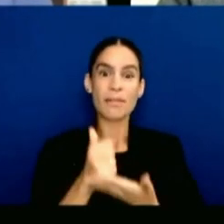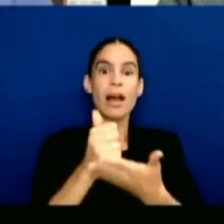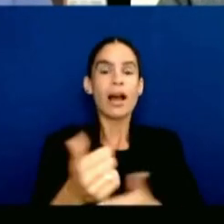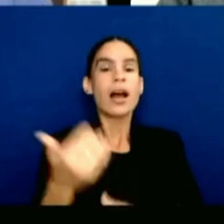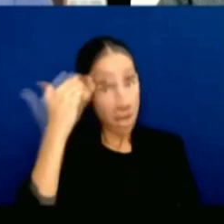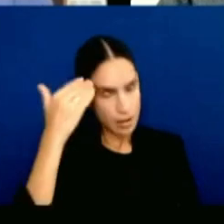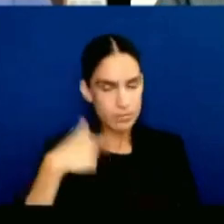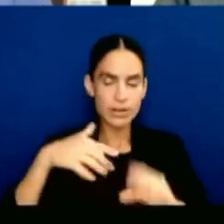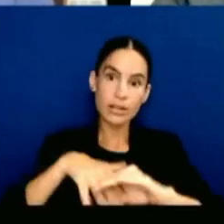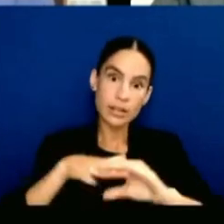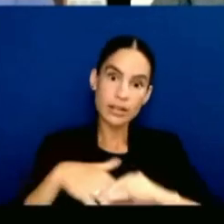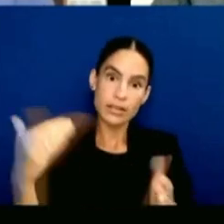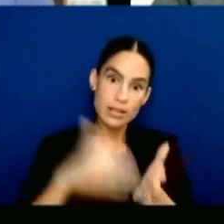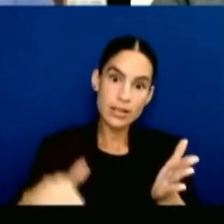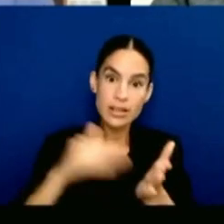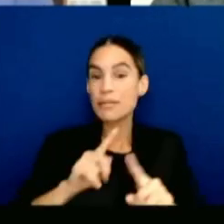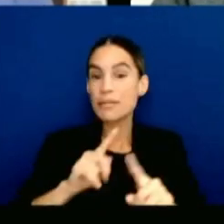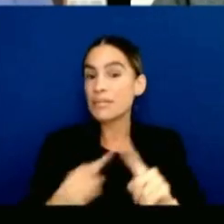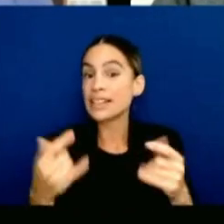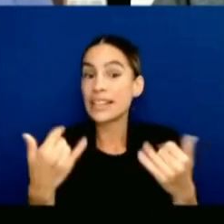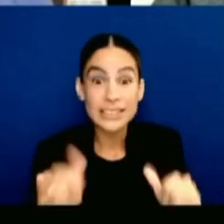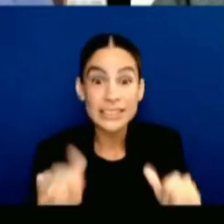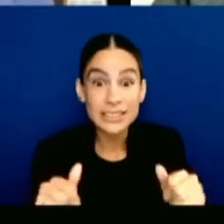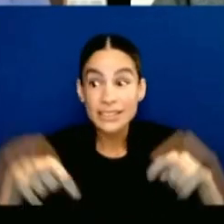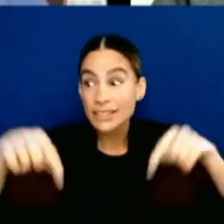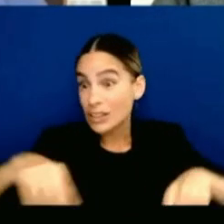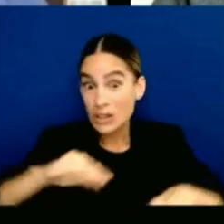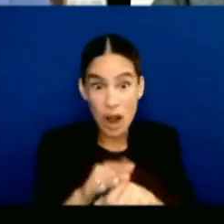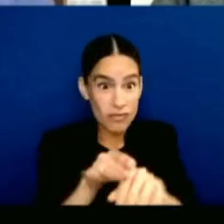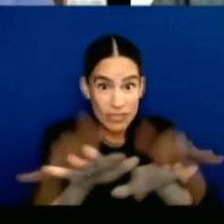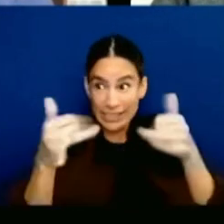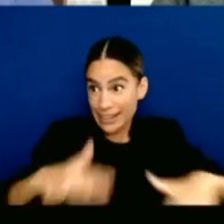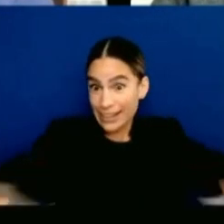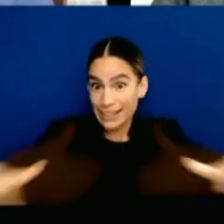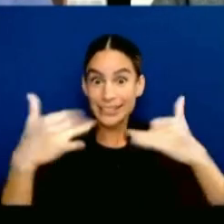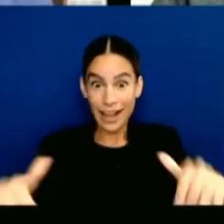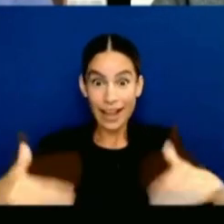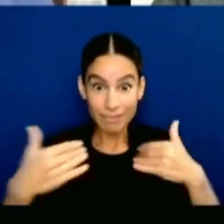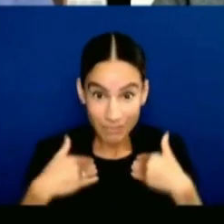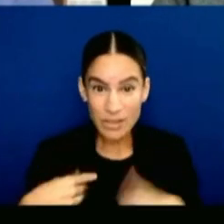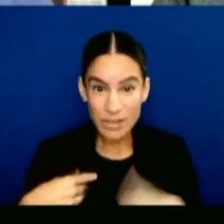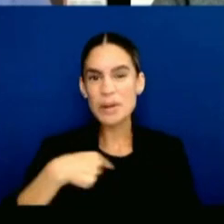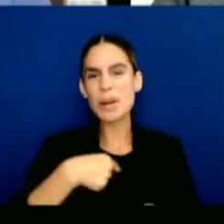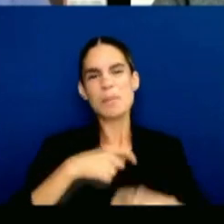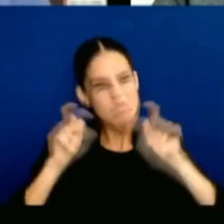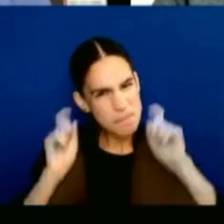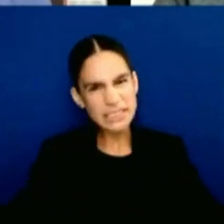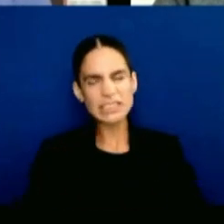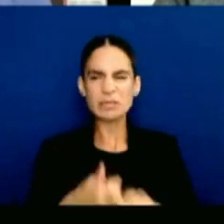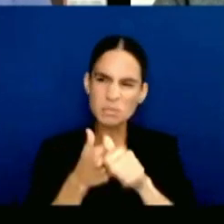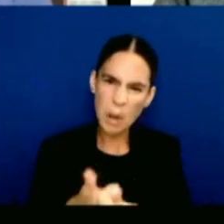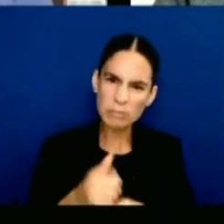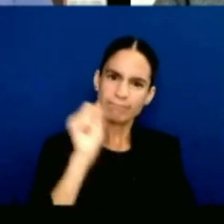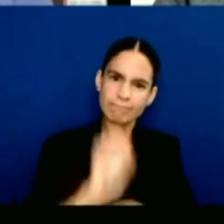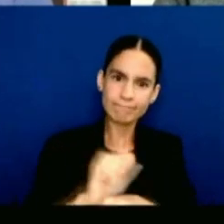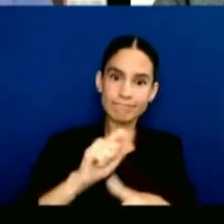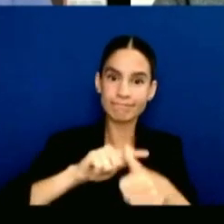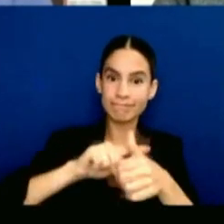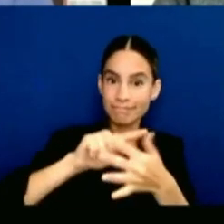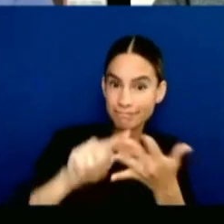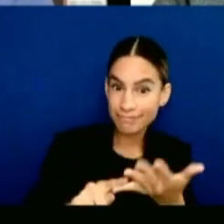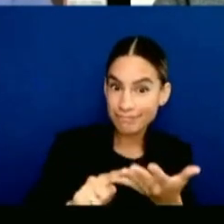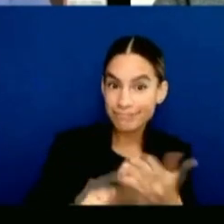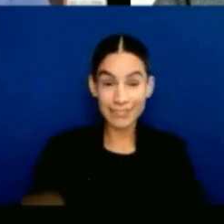us to keep this from getting any worse. And then hang on, because science, the best science that you can imagine, led